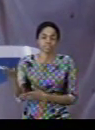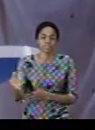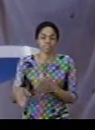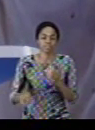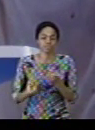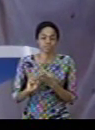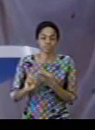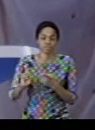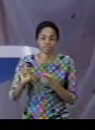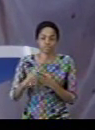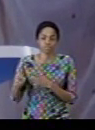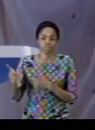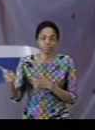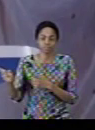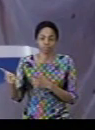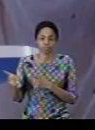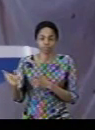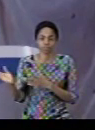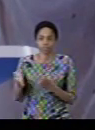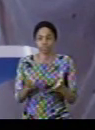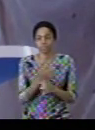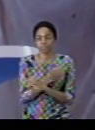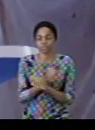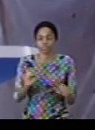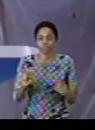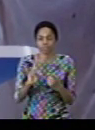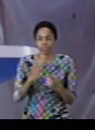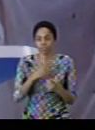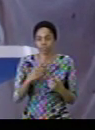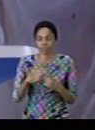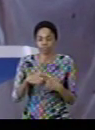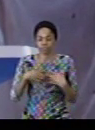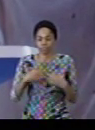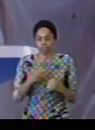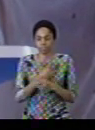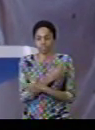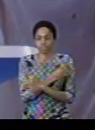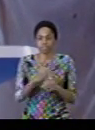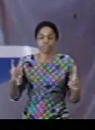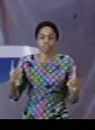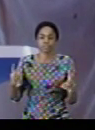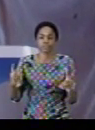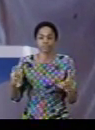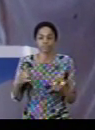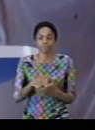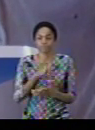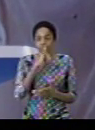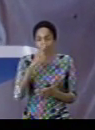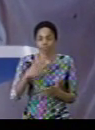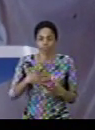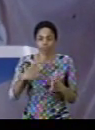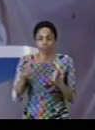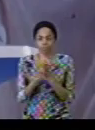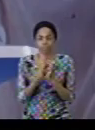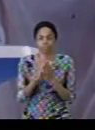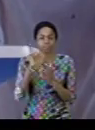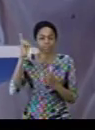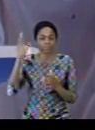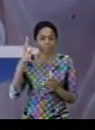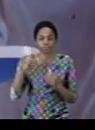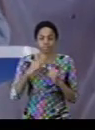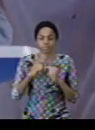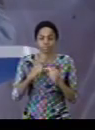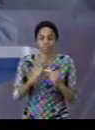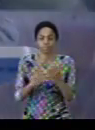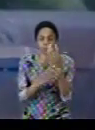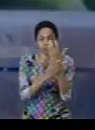salvation and also to heal and to deliver. It's my prayer that the Lord will uphold you for us in